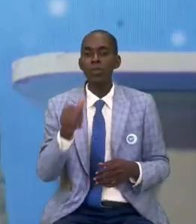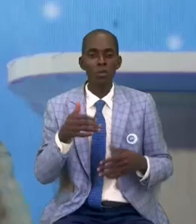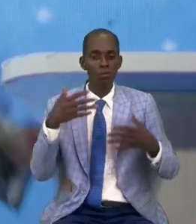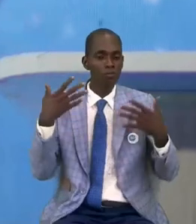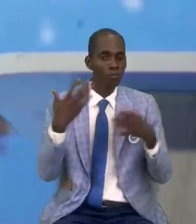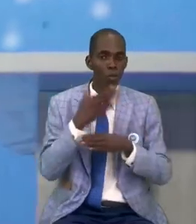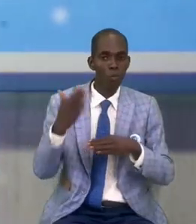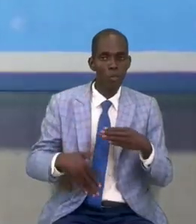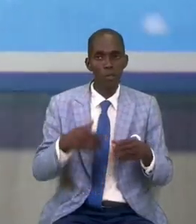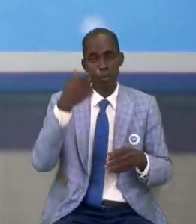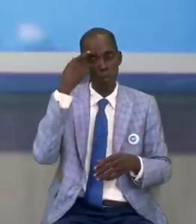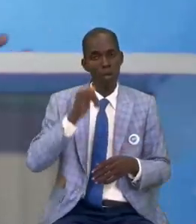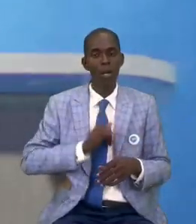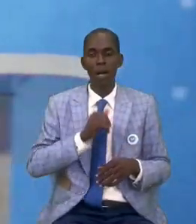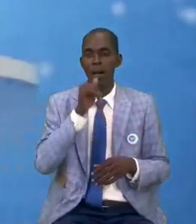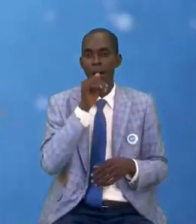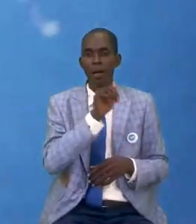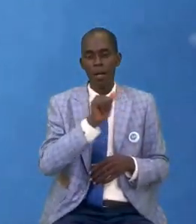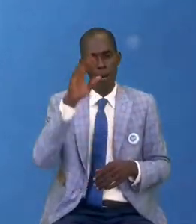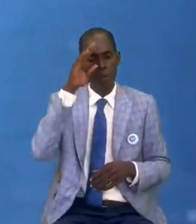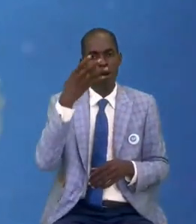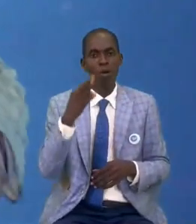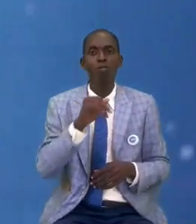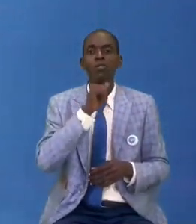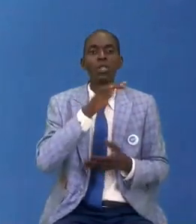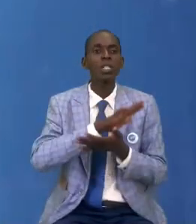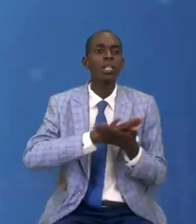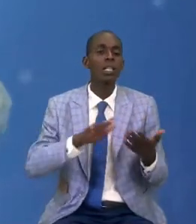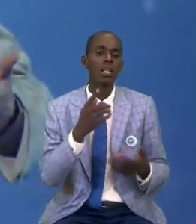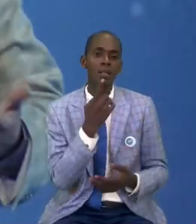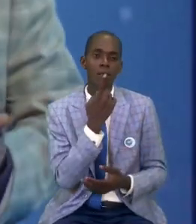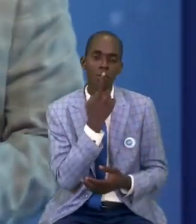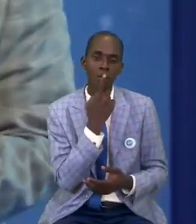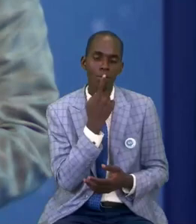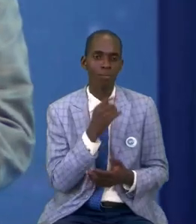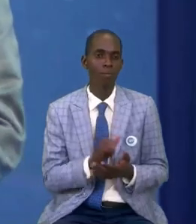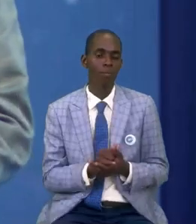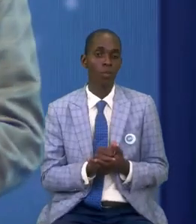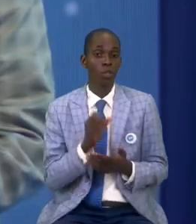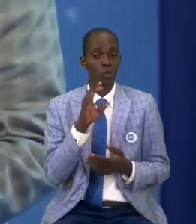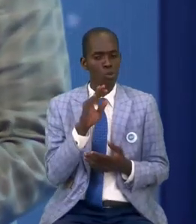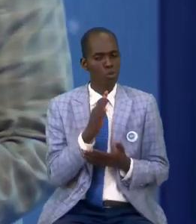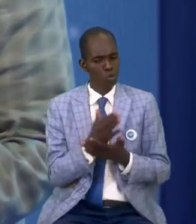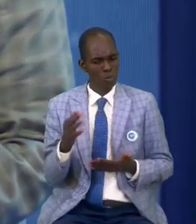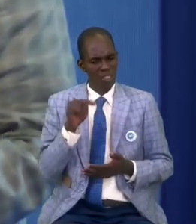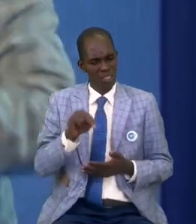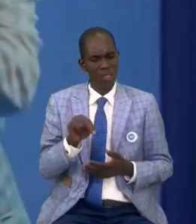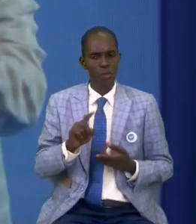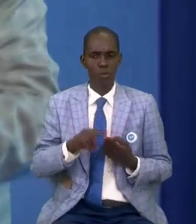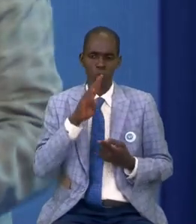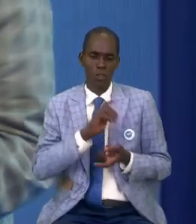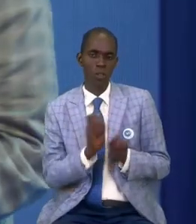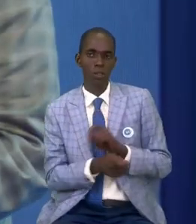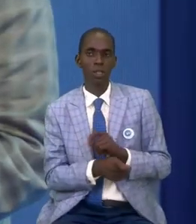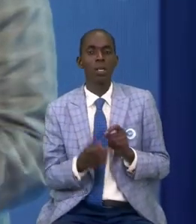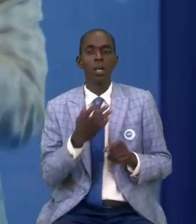so something has to change. And now he couldn't be talking about other things. Why he